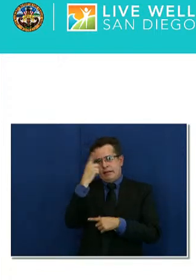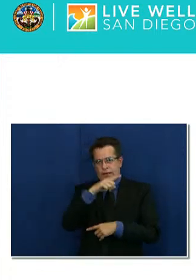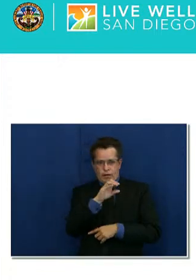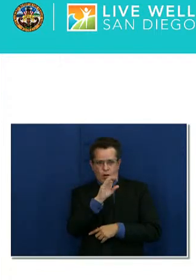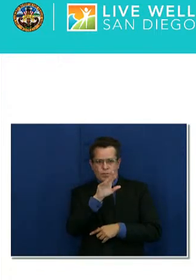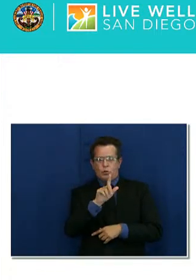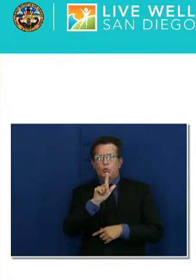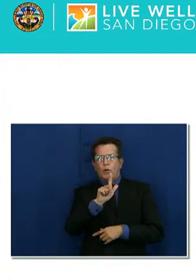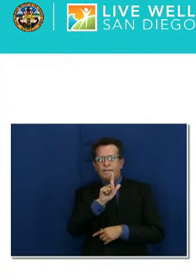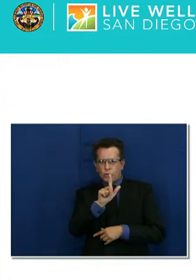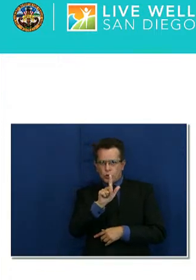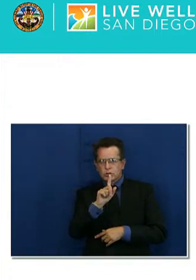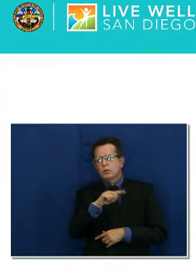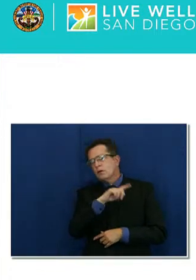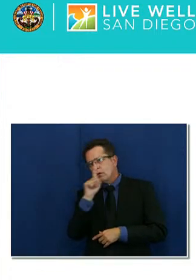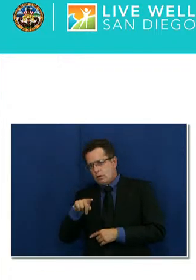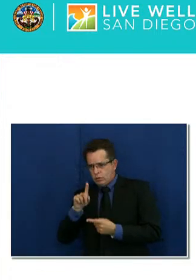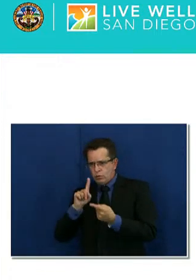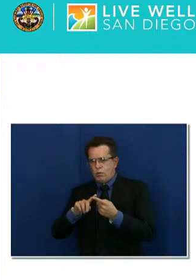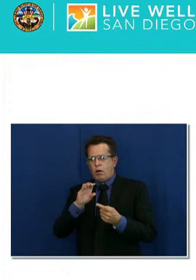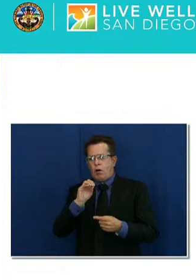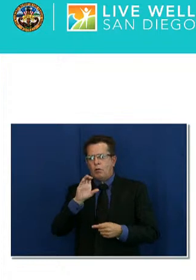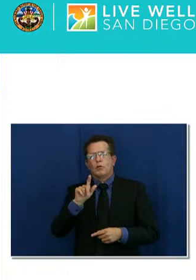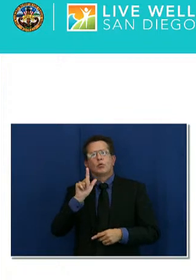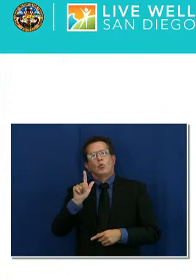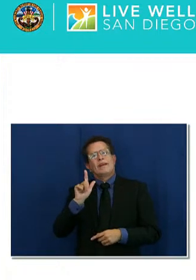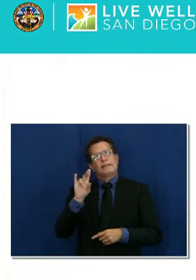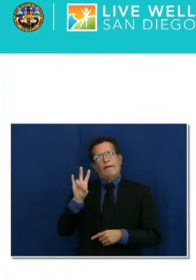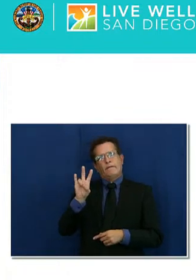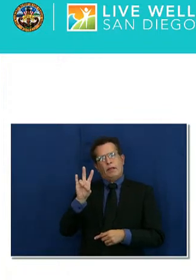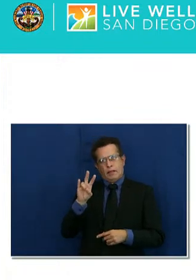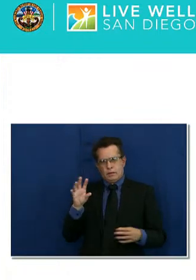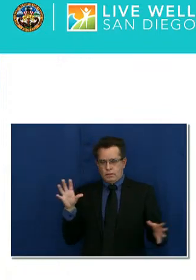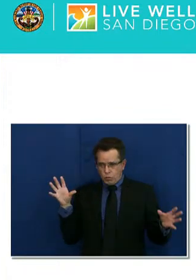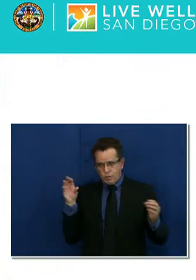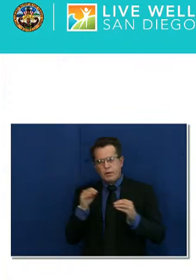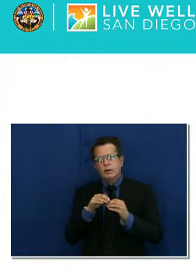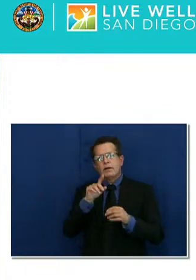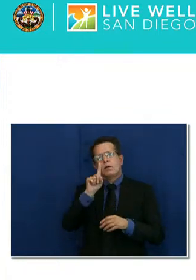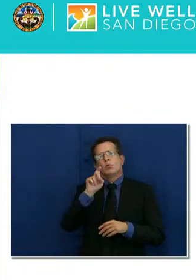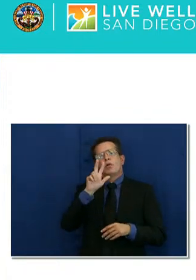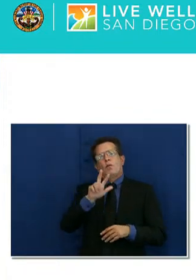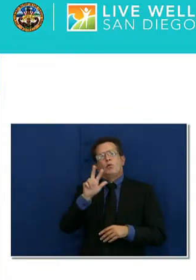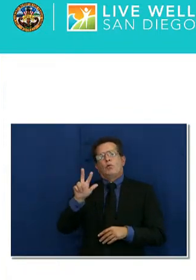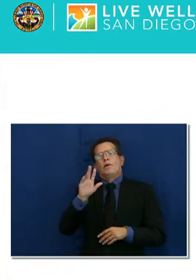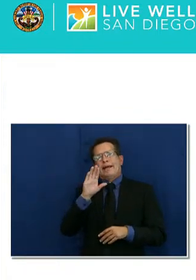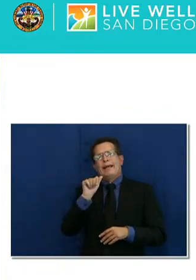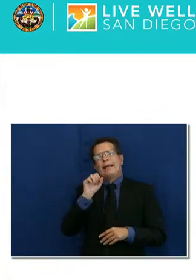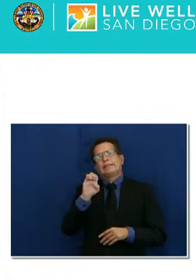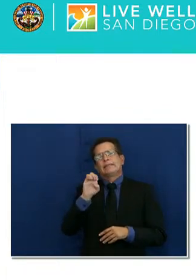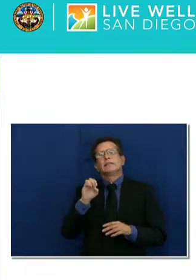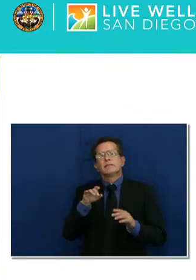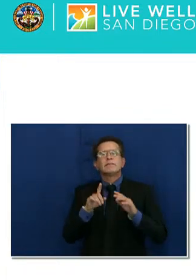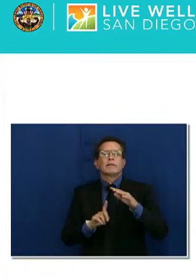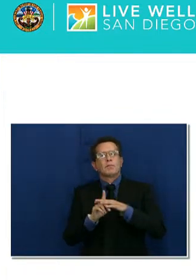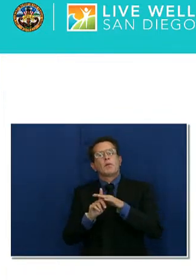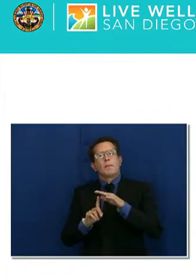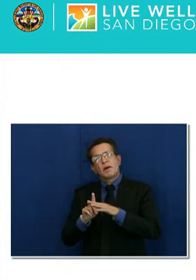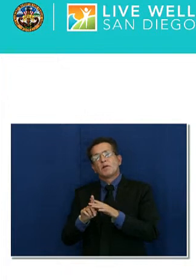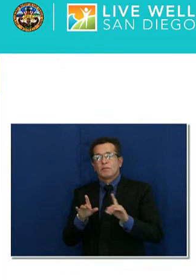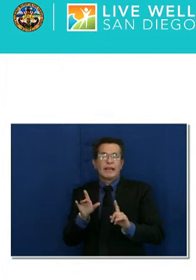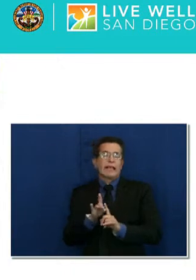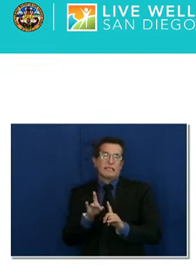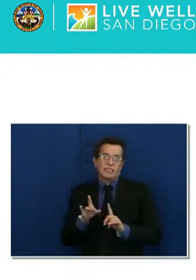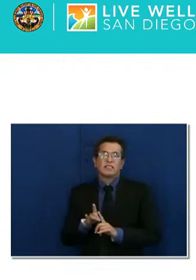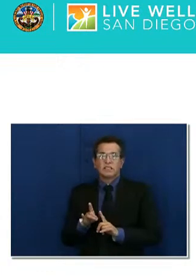21st through October 27th, representing a total of 133 cases. In the next slide.